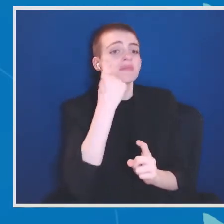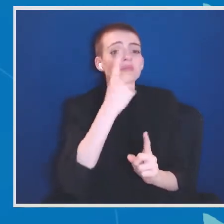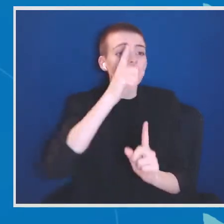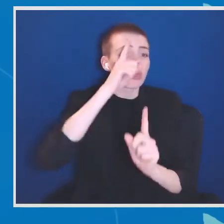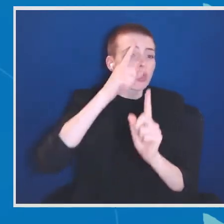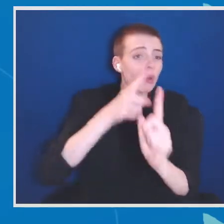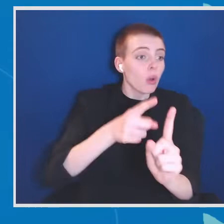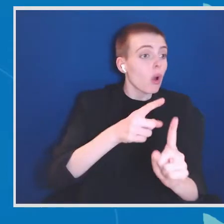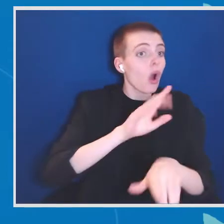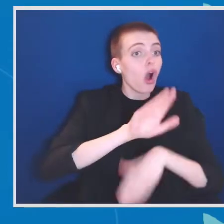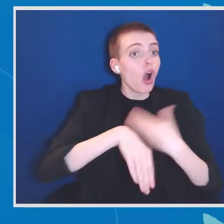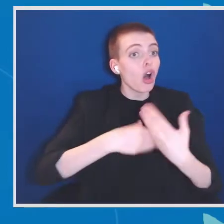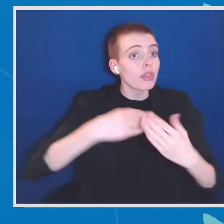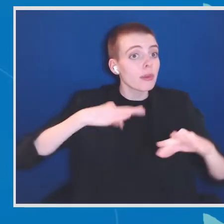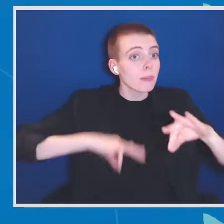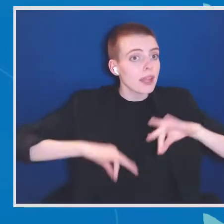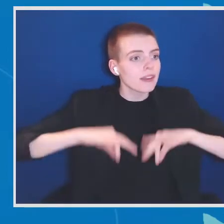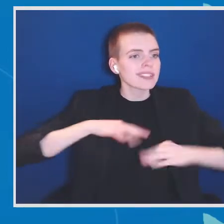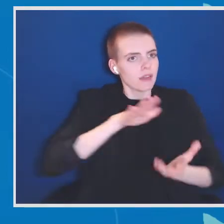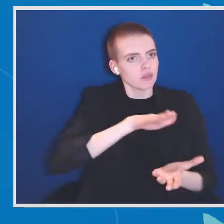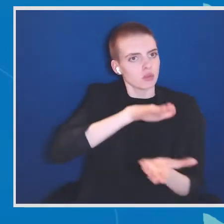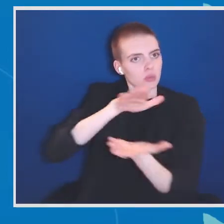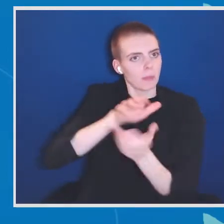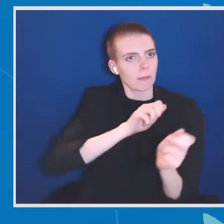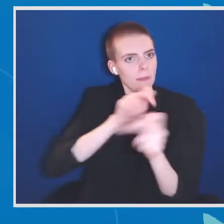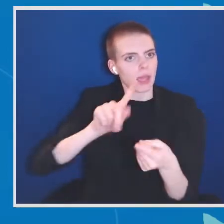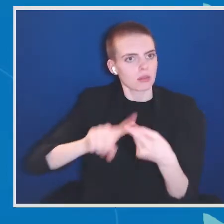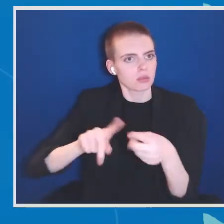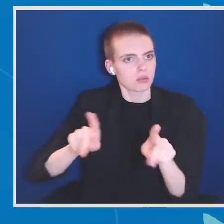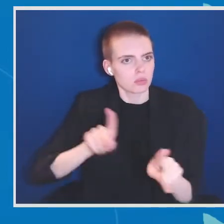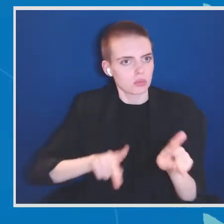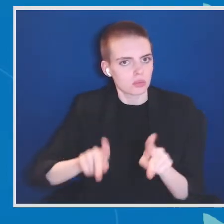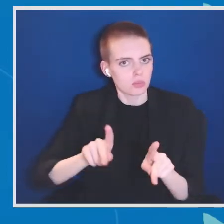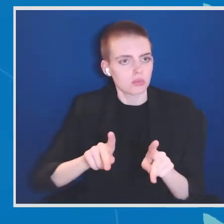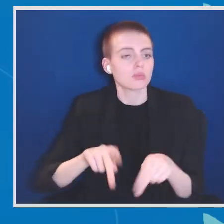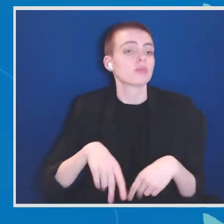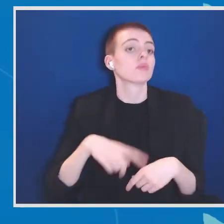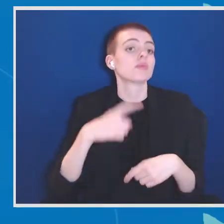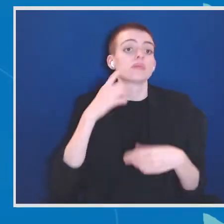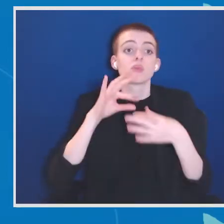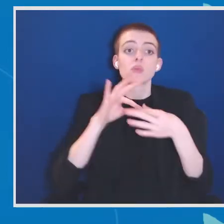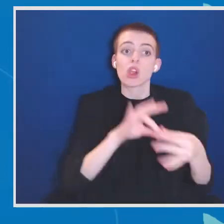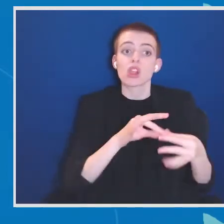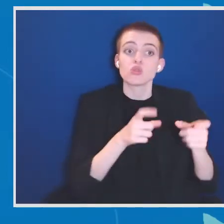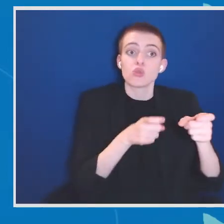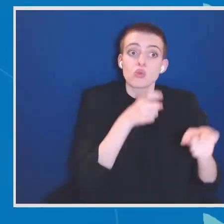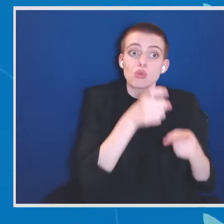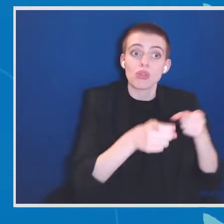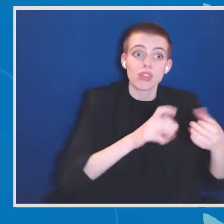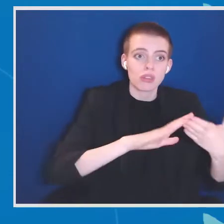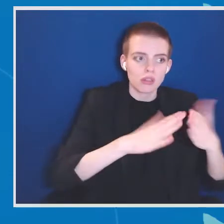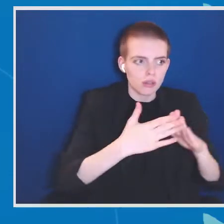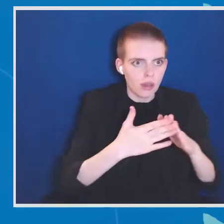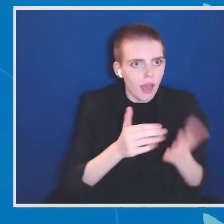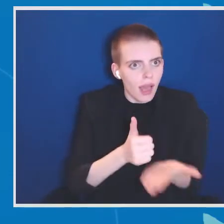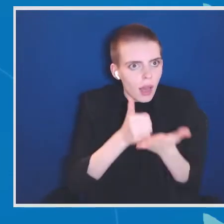it comes to the philanthropic community, first step, help us with planning, I think, so that we can build